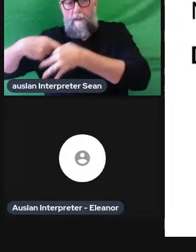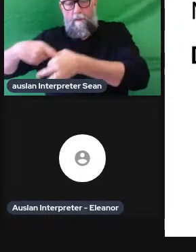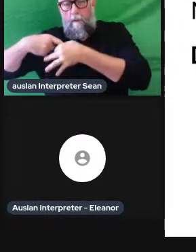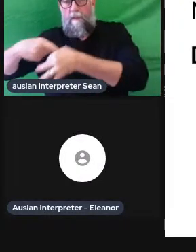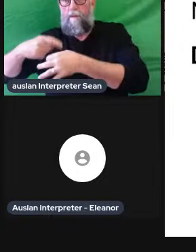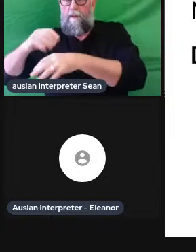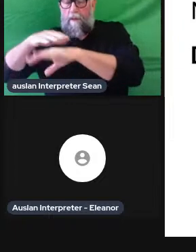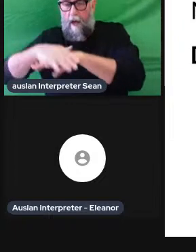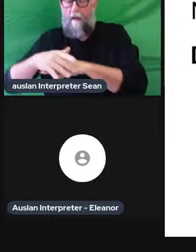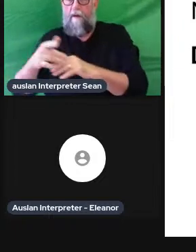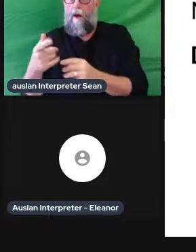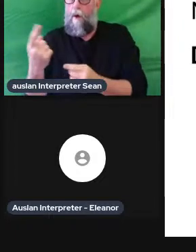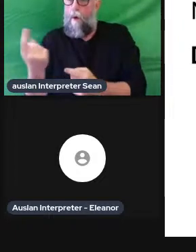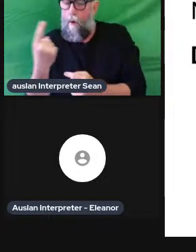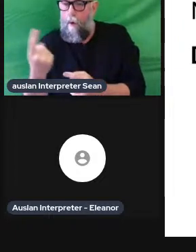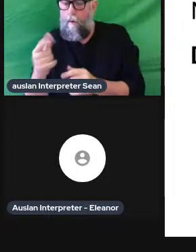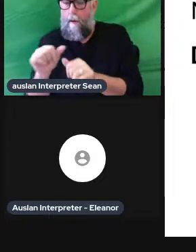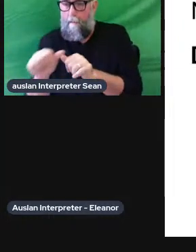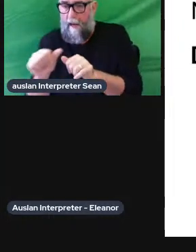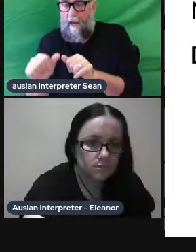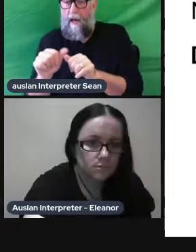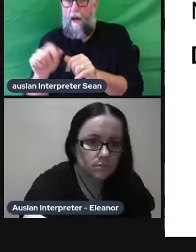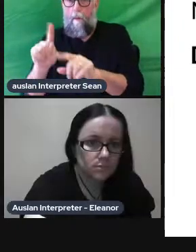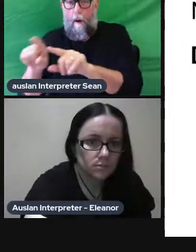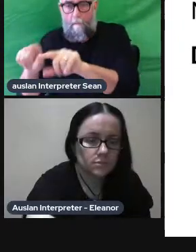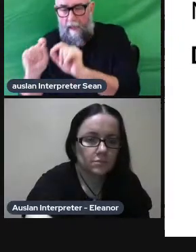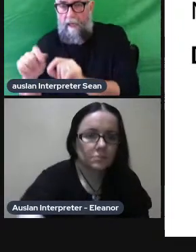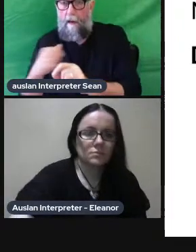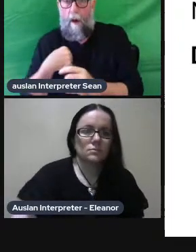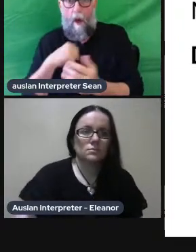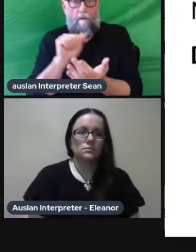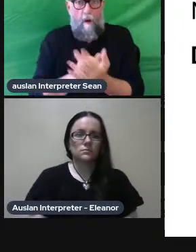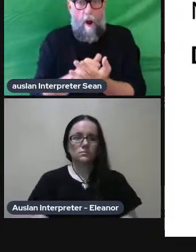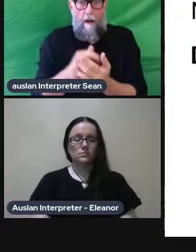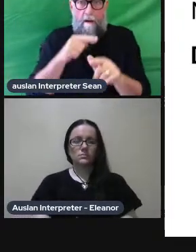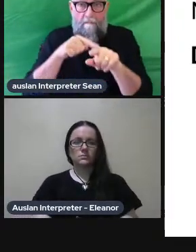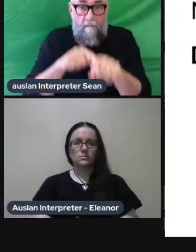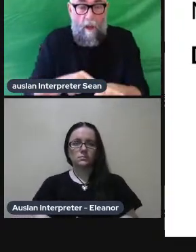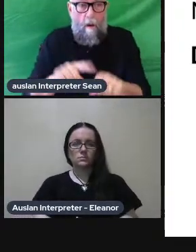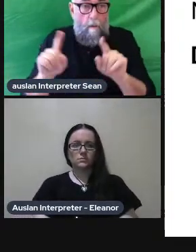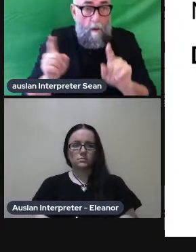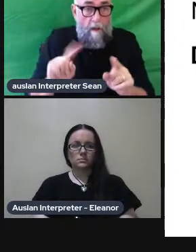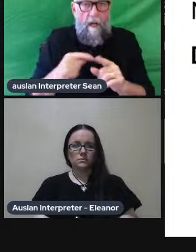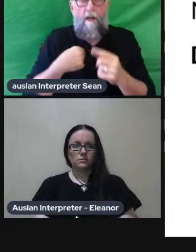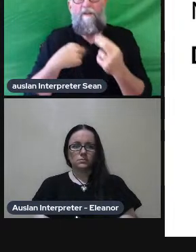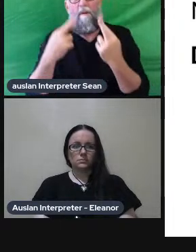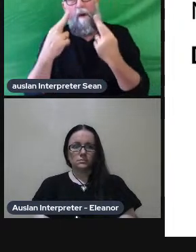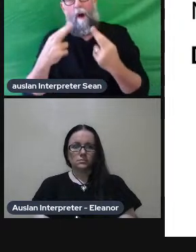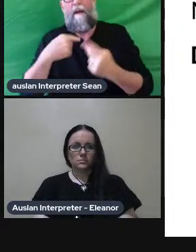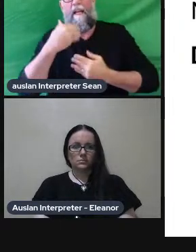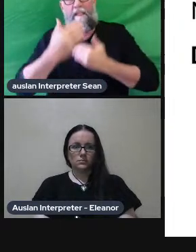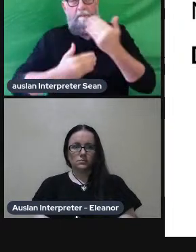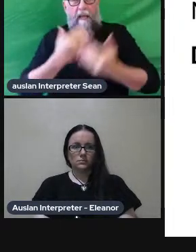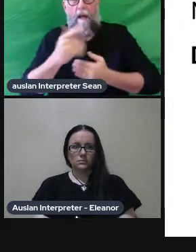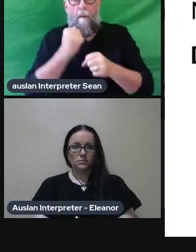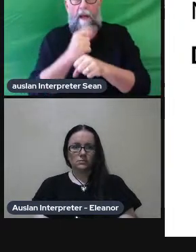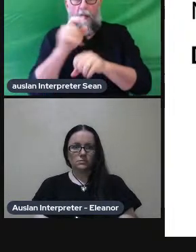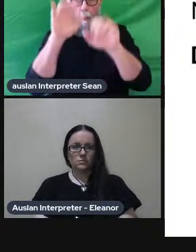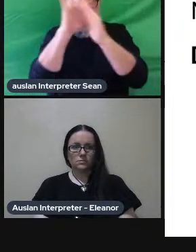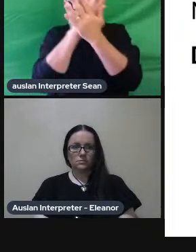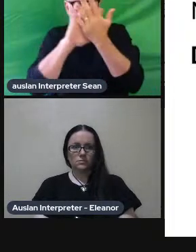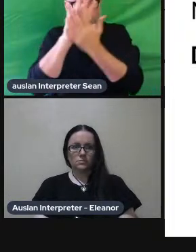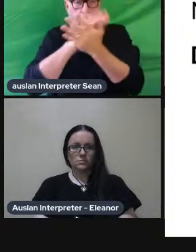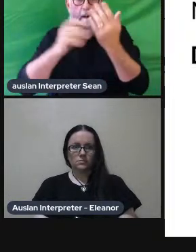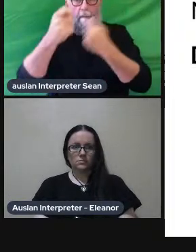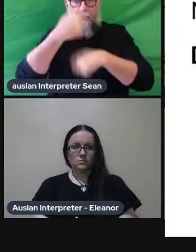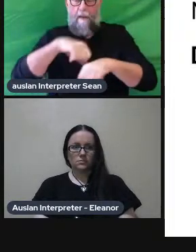one? Which one's the stronger one? Am I on the right thing? So hopefully this next explanation will demystify that a little bit.